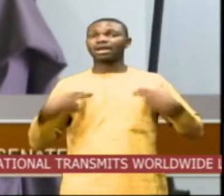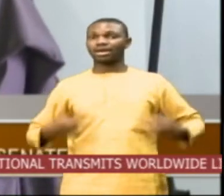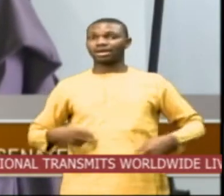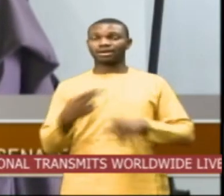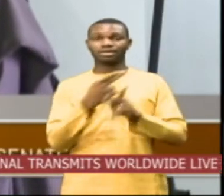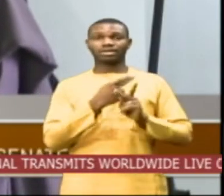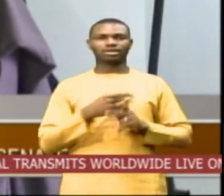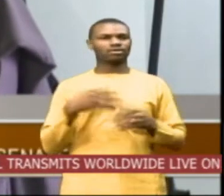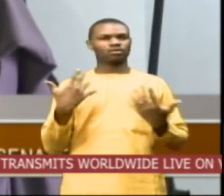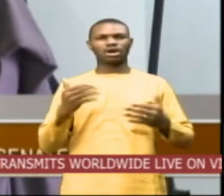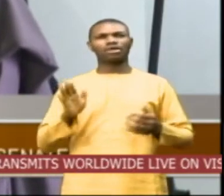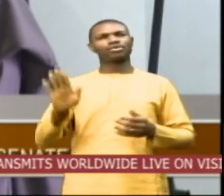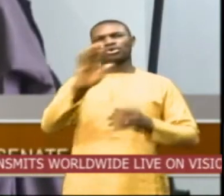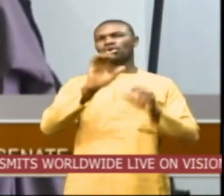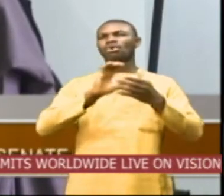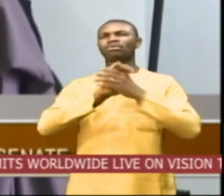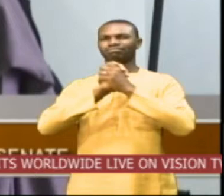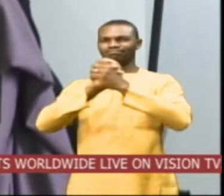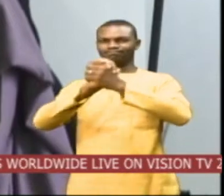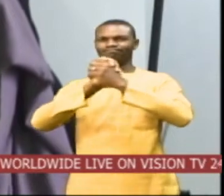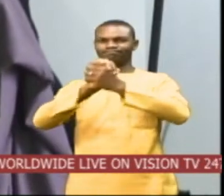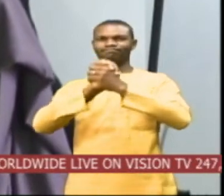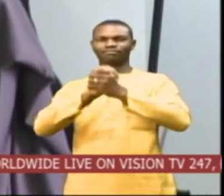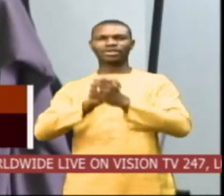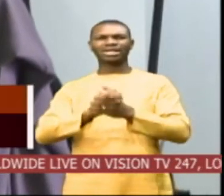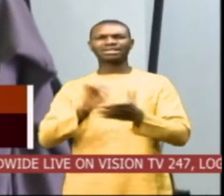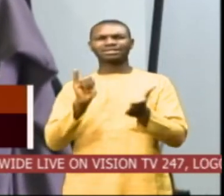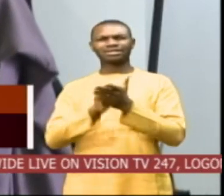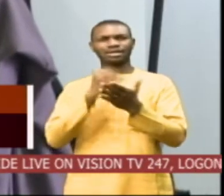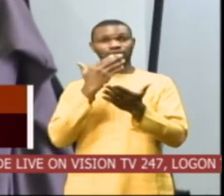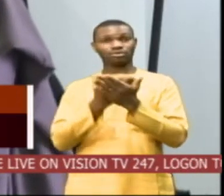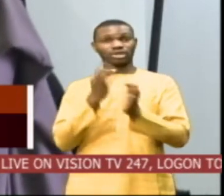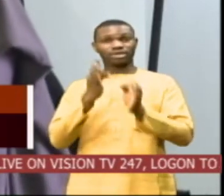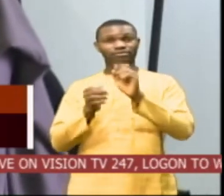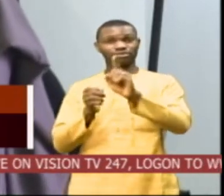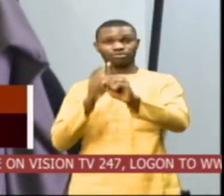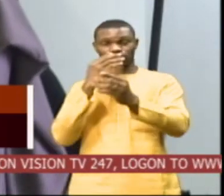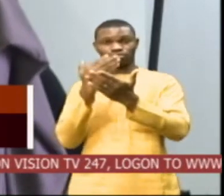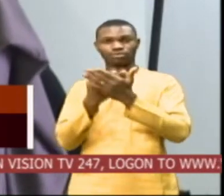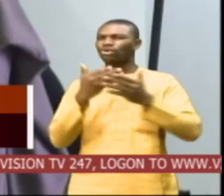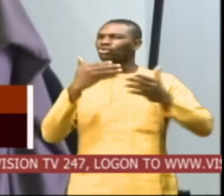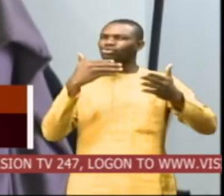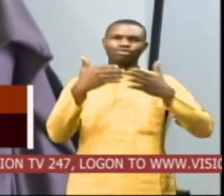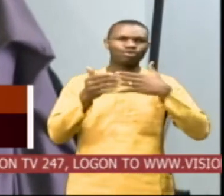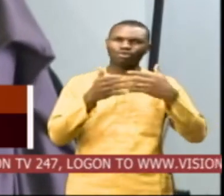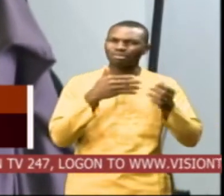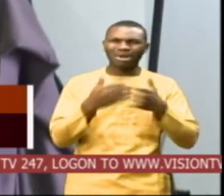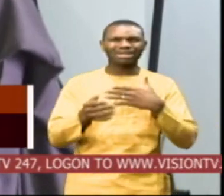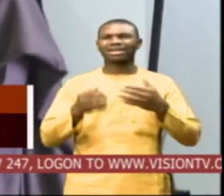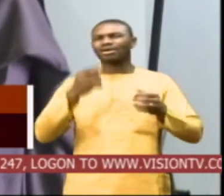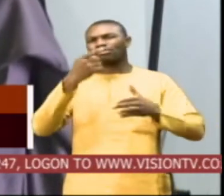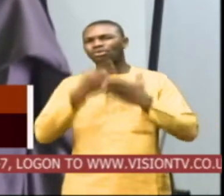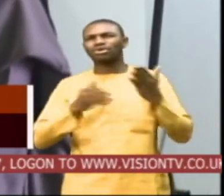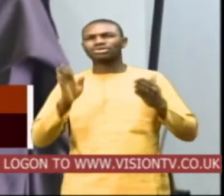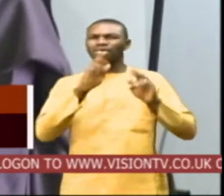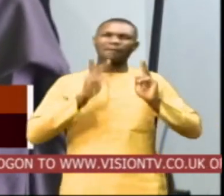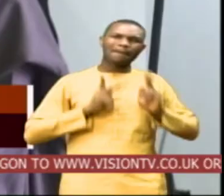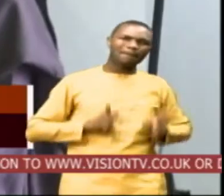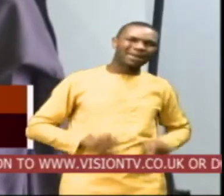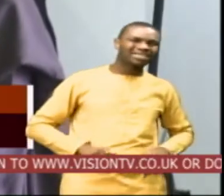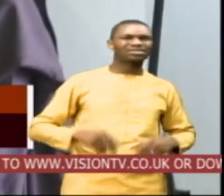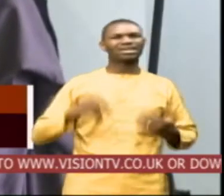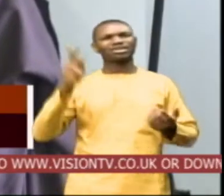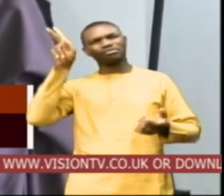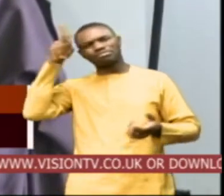must acknowledge. And I believe that this center is not only for the people of Rivers State, it is entire for people of the country and also